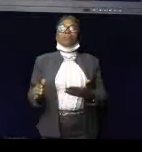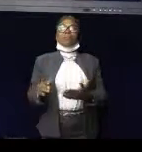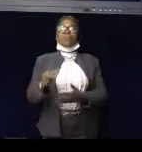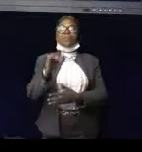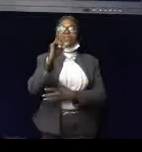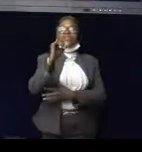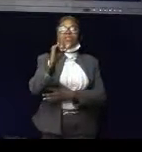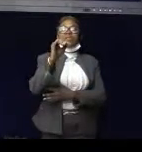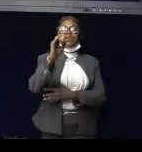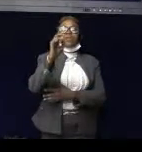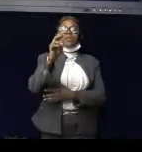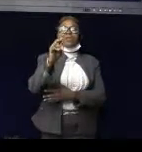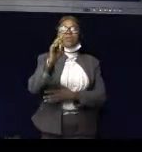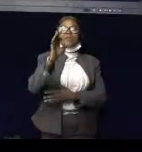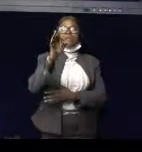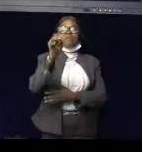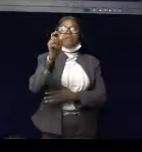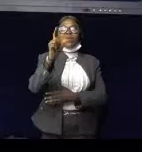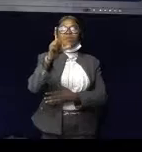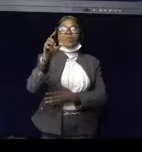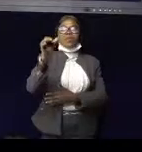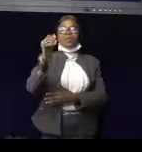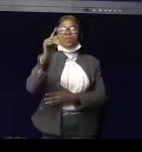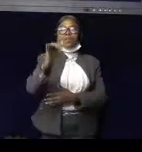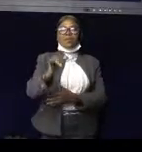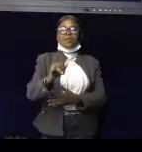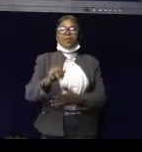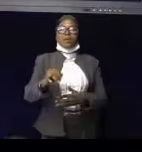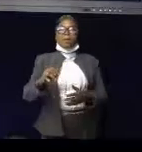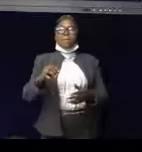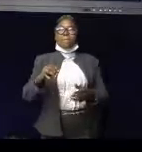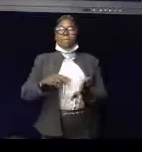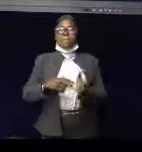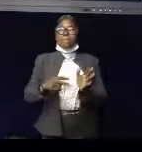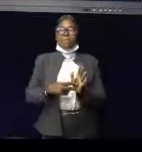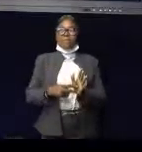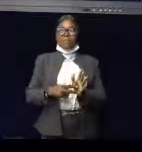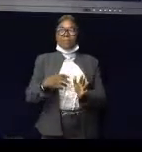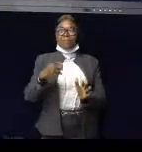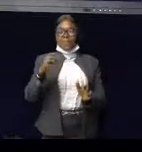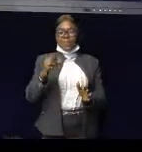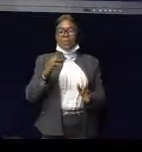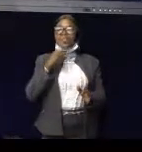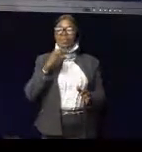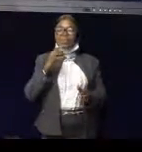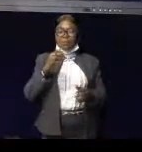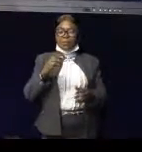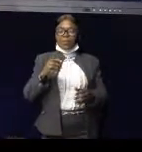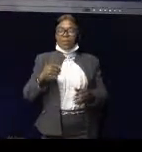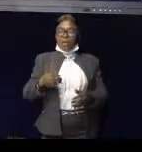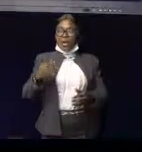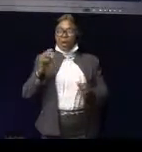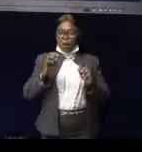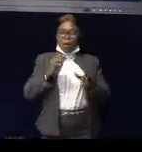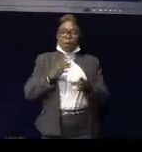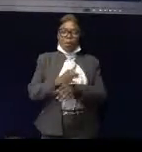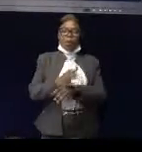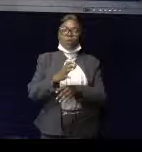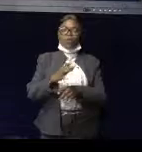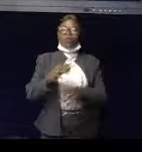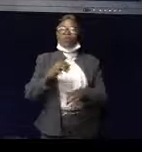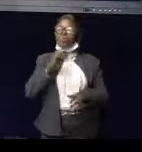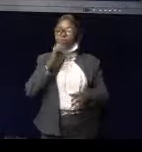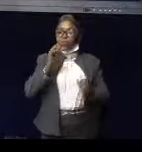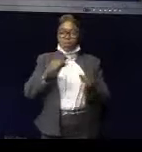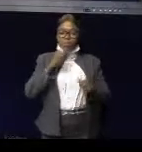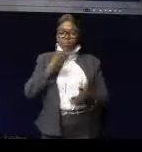a child, and it can also cause death. So that's STD, and we are talking